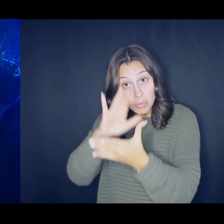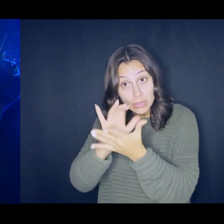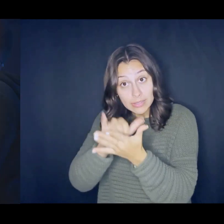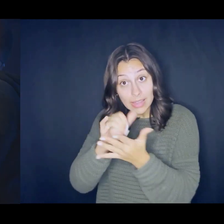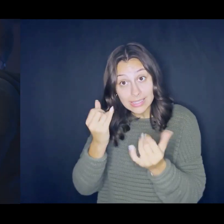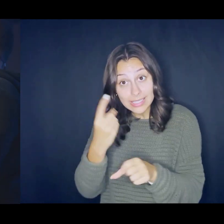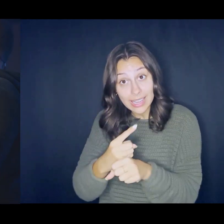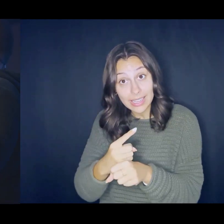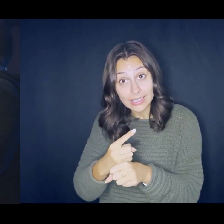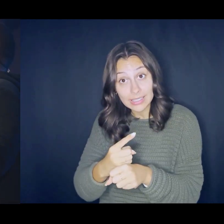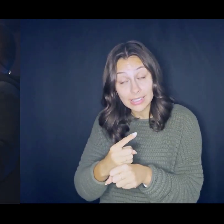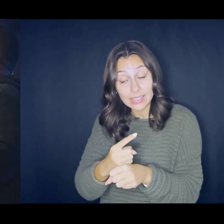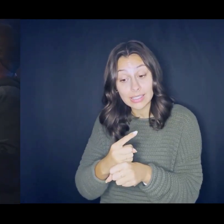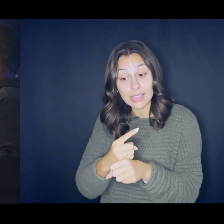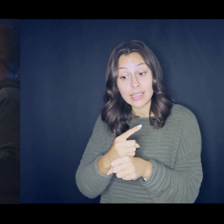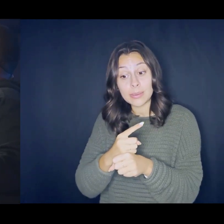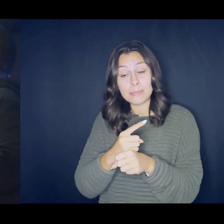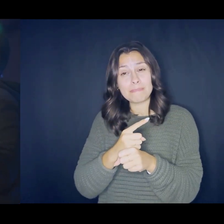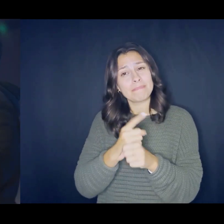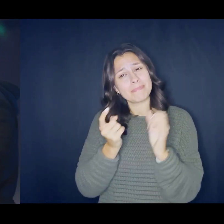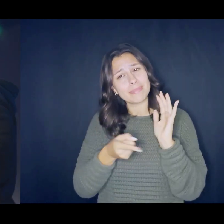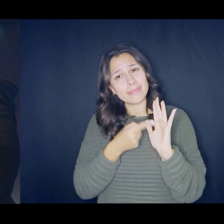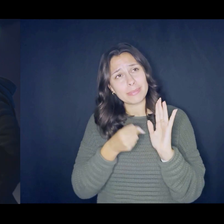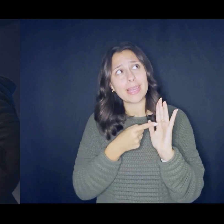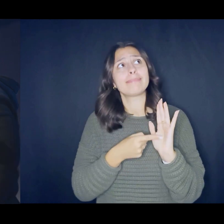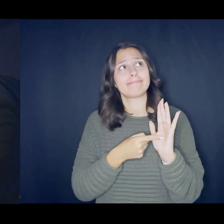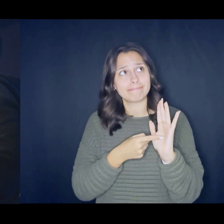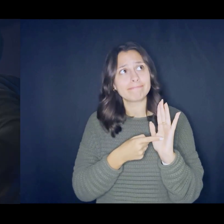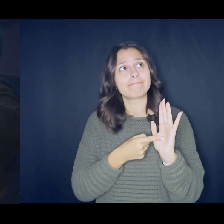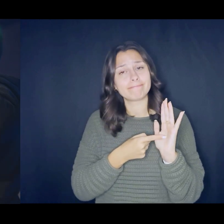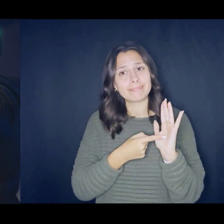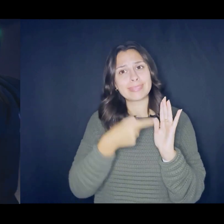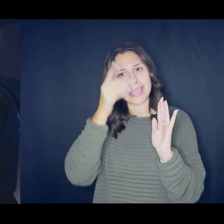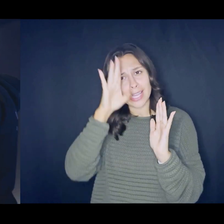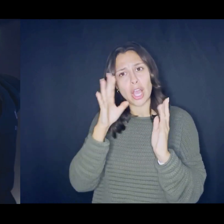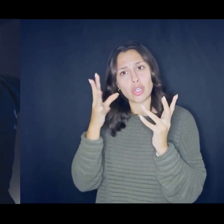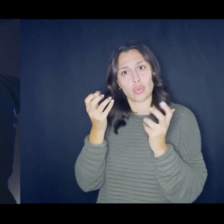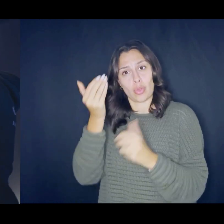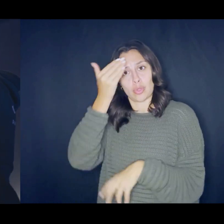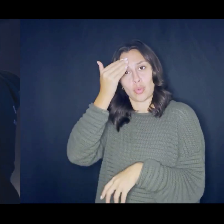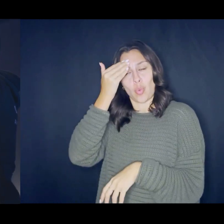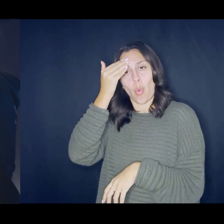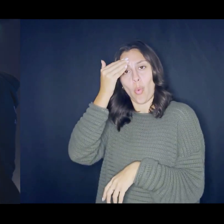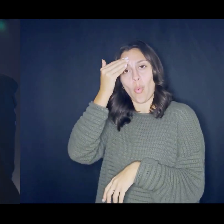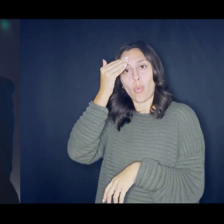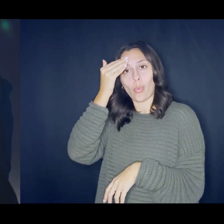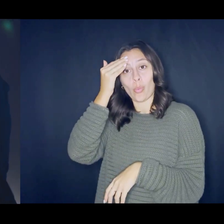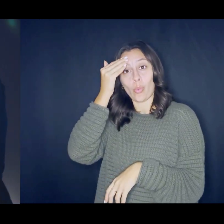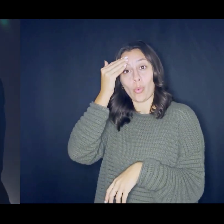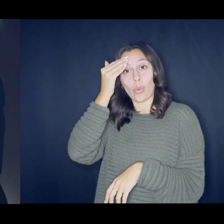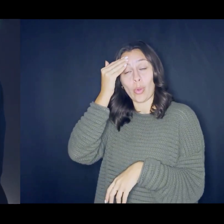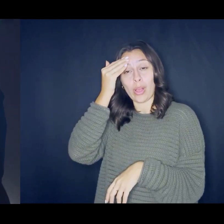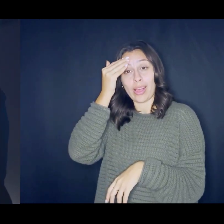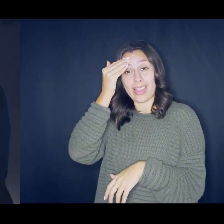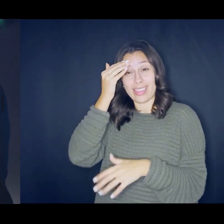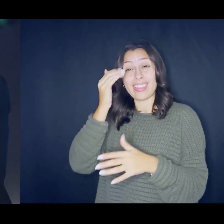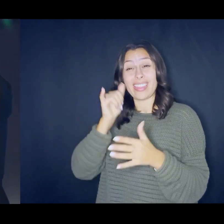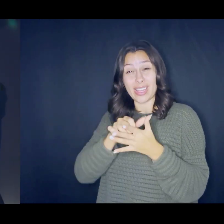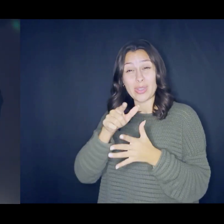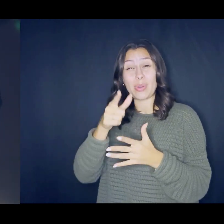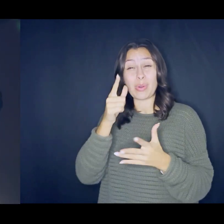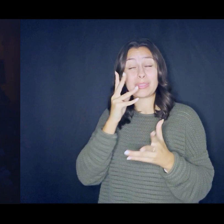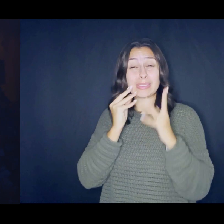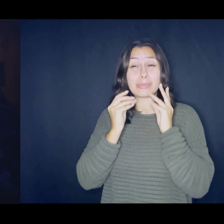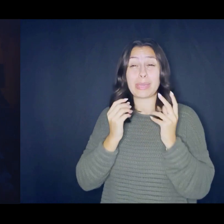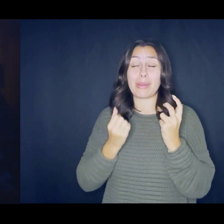today? And sometimes, yeah, sometimes God just wants to know that even though you're going through the fire,